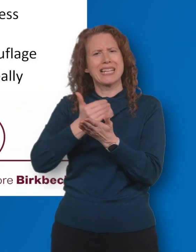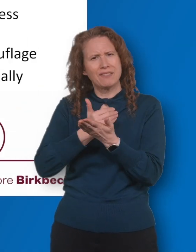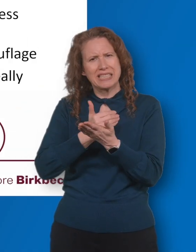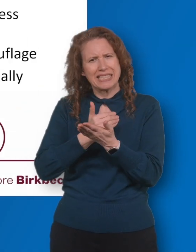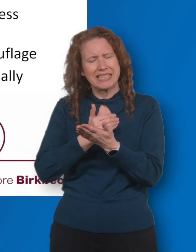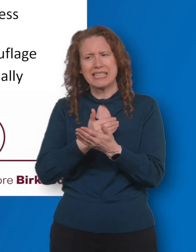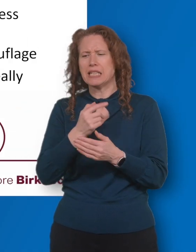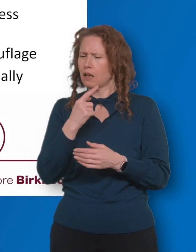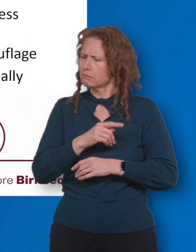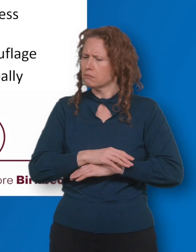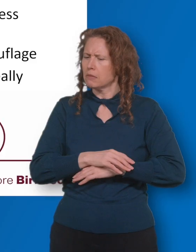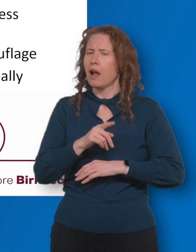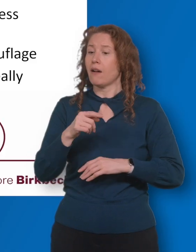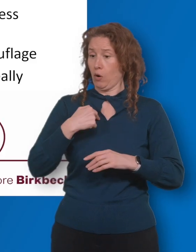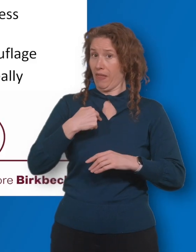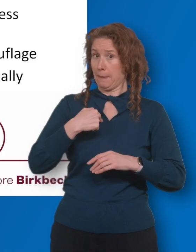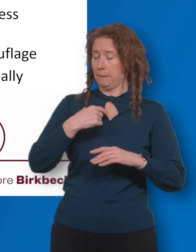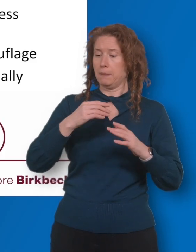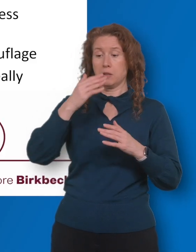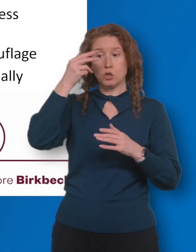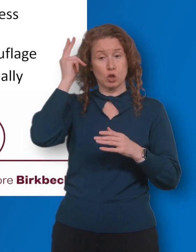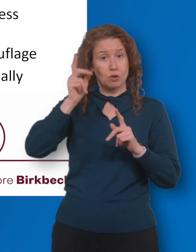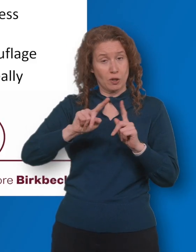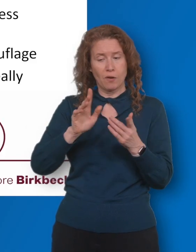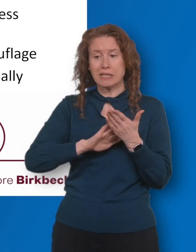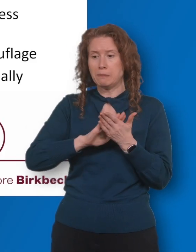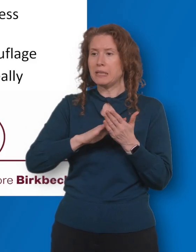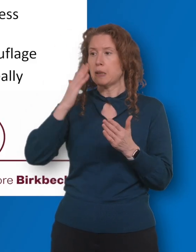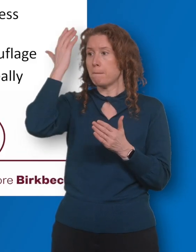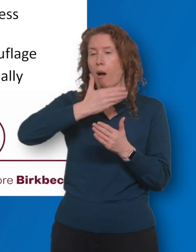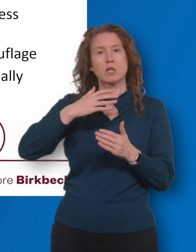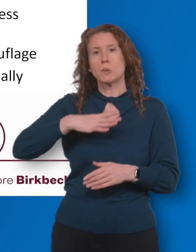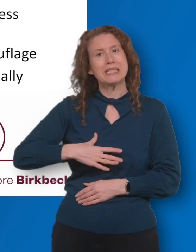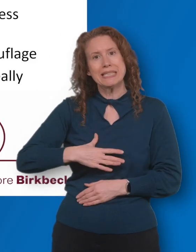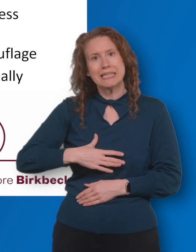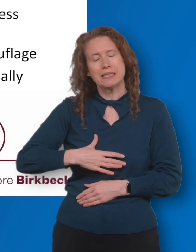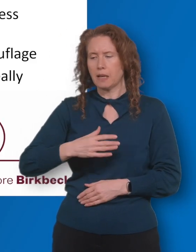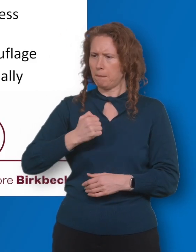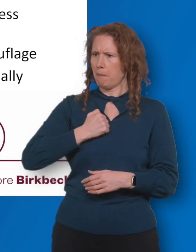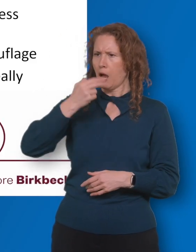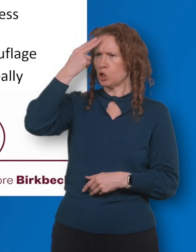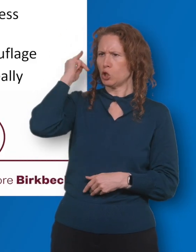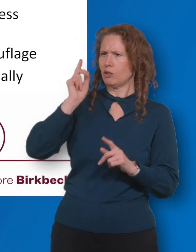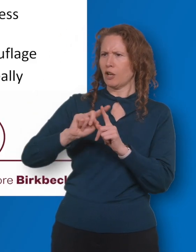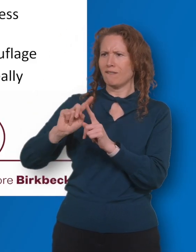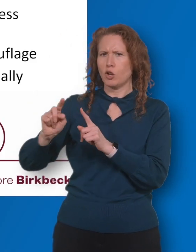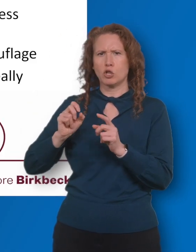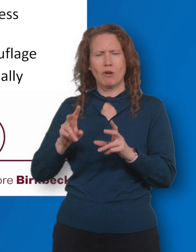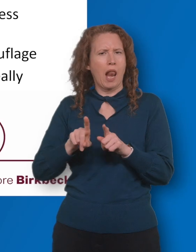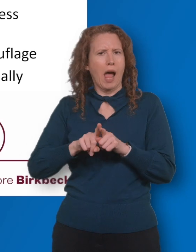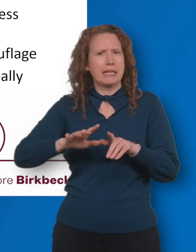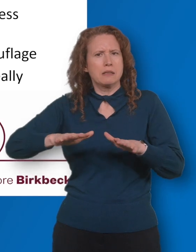to mask and not to have to suppress your neurodivergent traits, such as stimming or